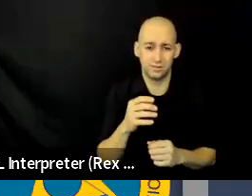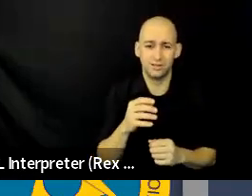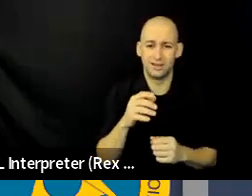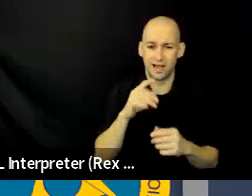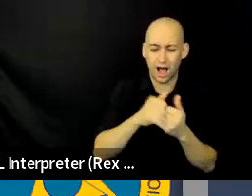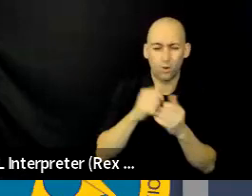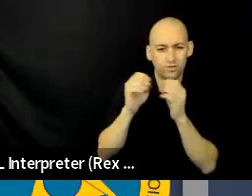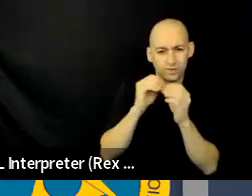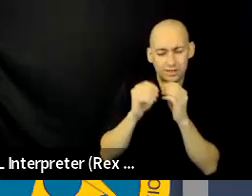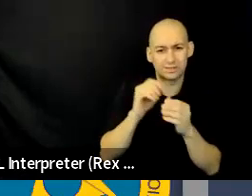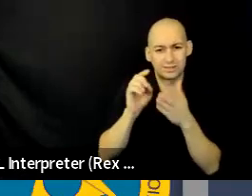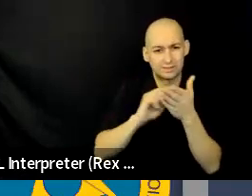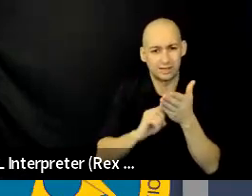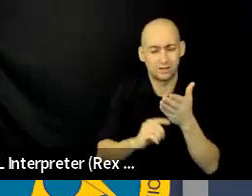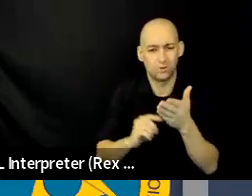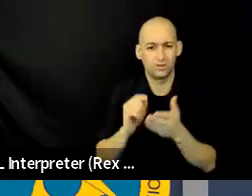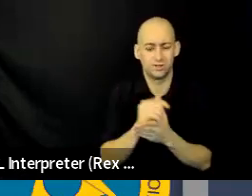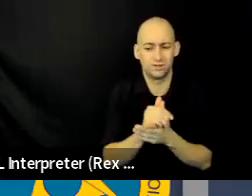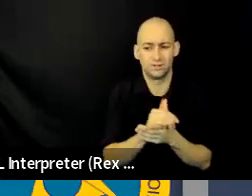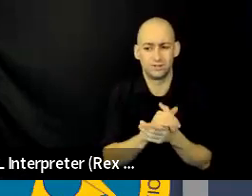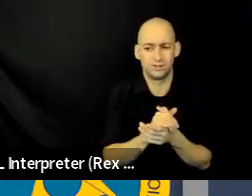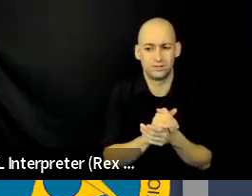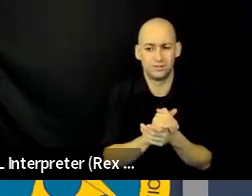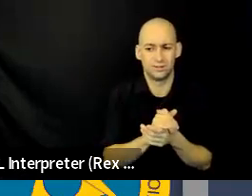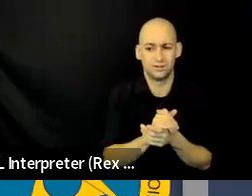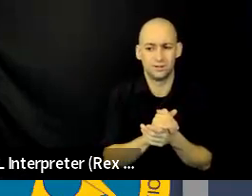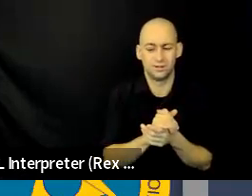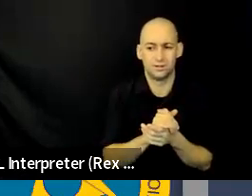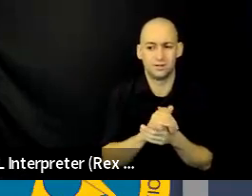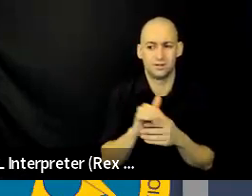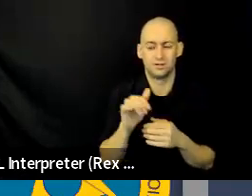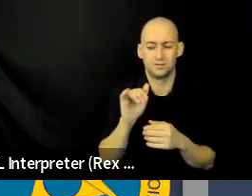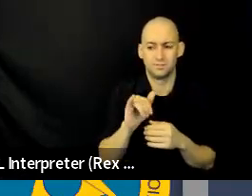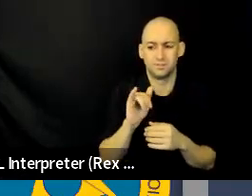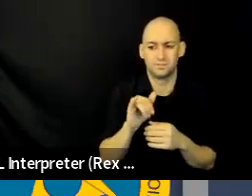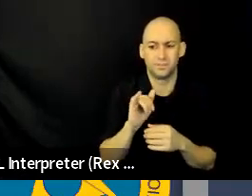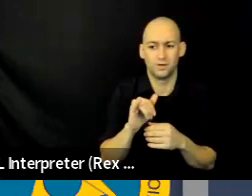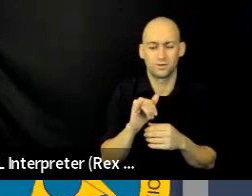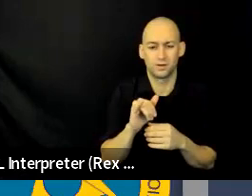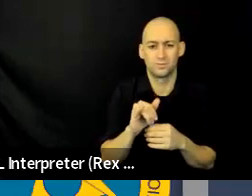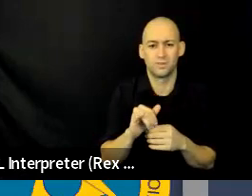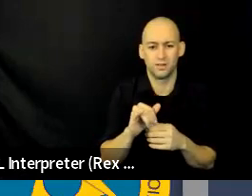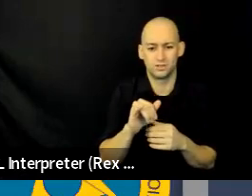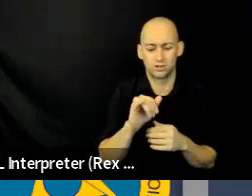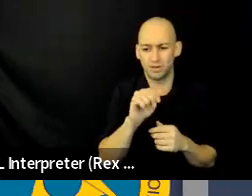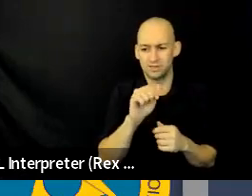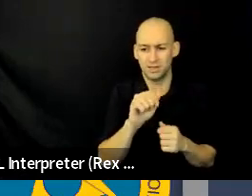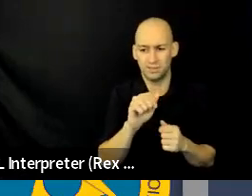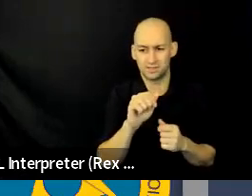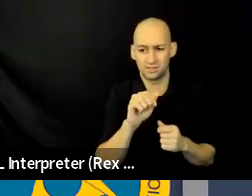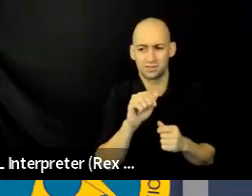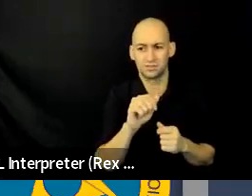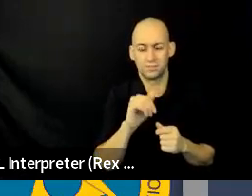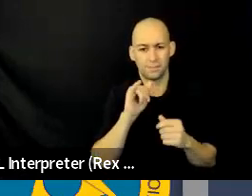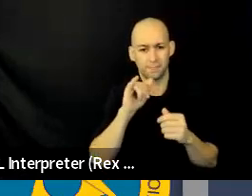What concerns do you have that we can address in the context of our design? We have also evaluated